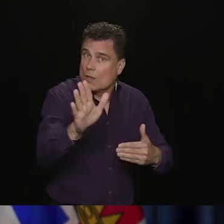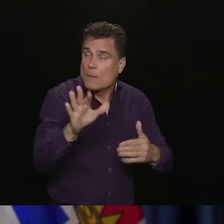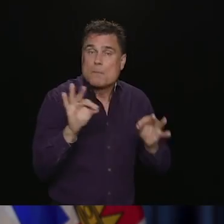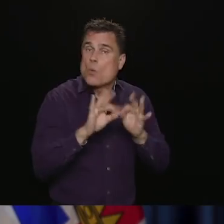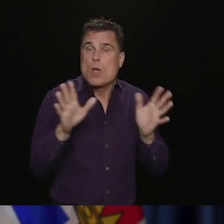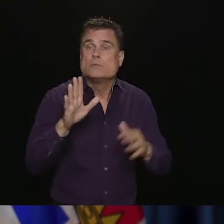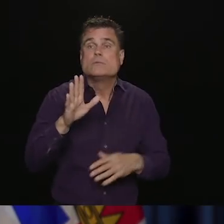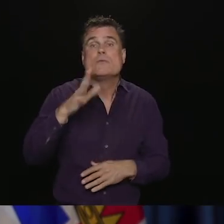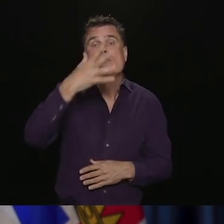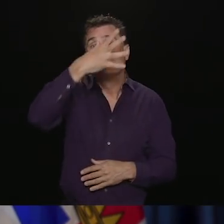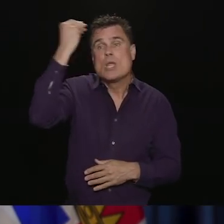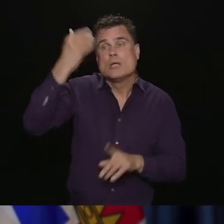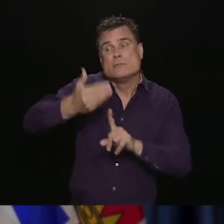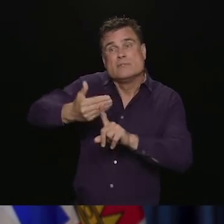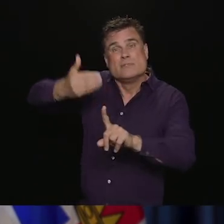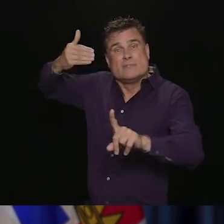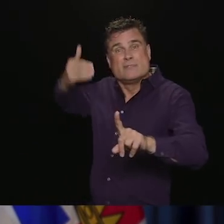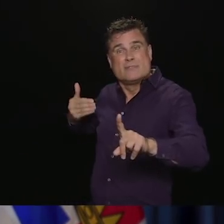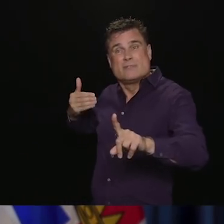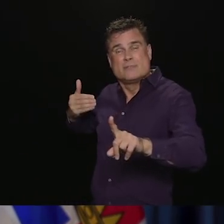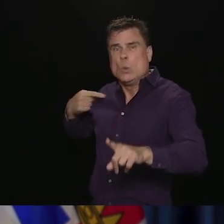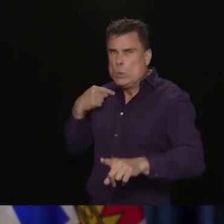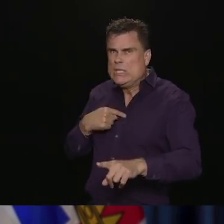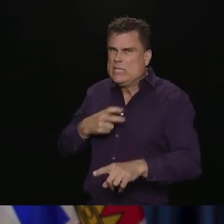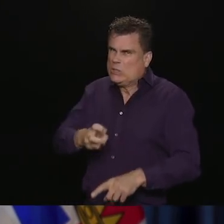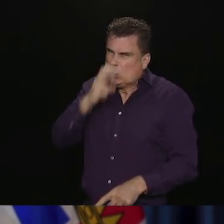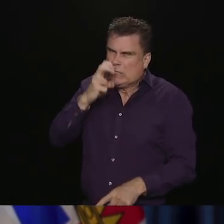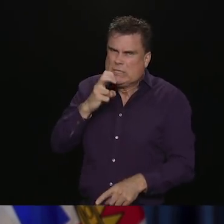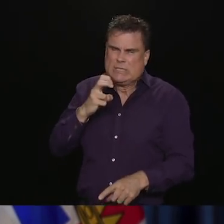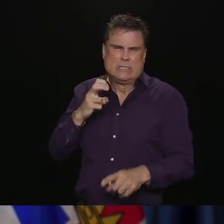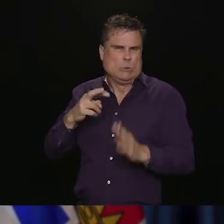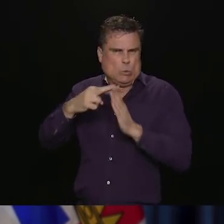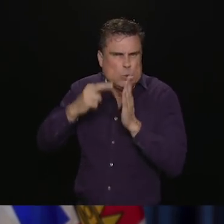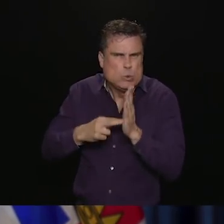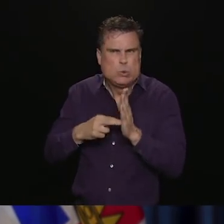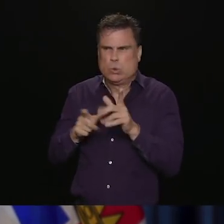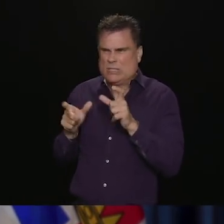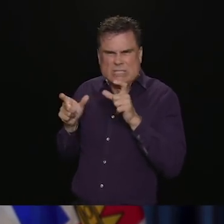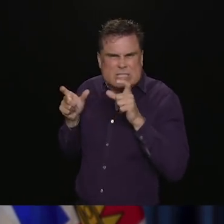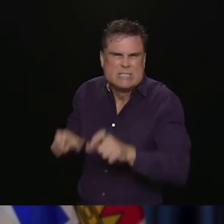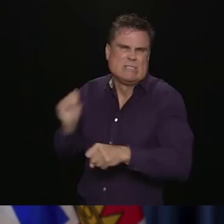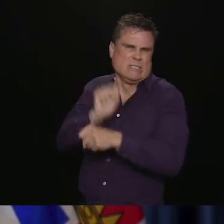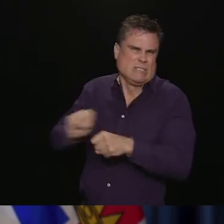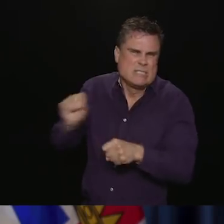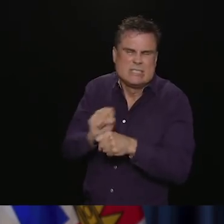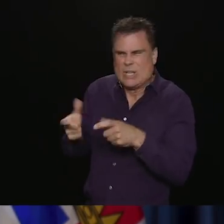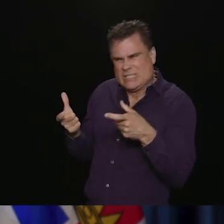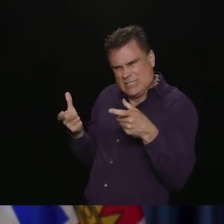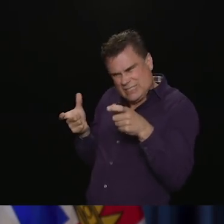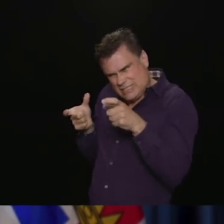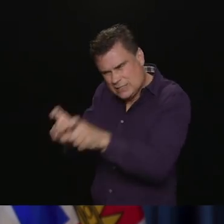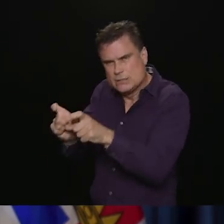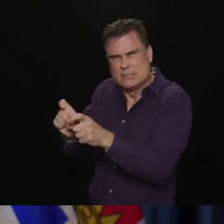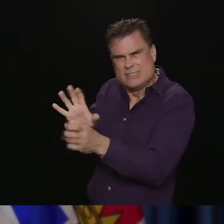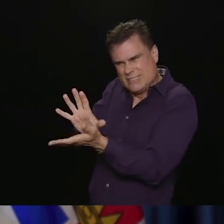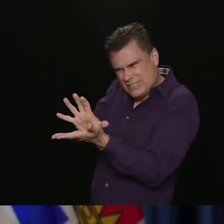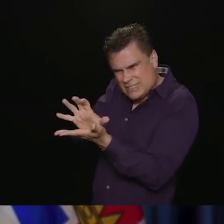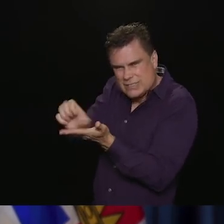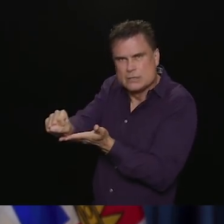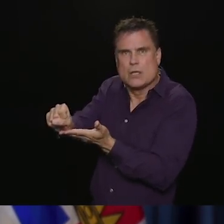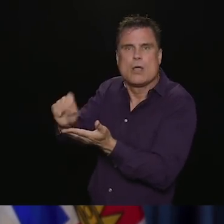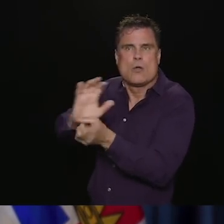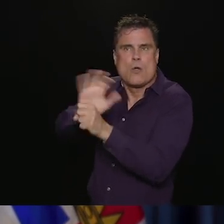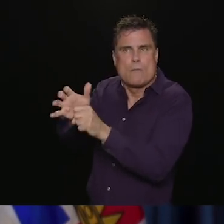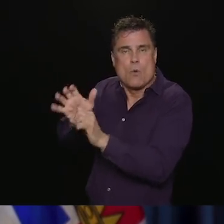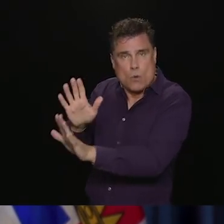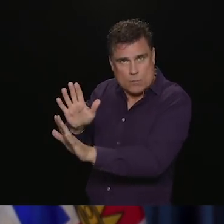actions they must continue to take to stop the spread or prevent a resurgence. Our BC experience with the easing of restrictions